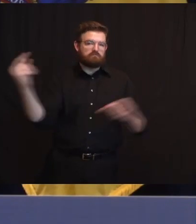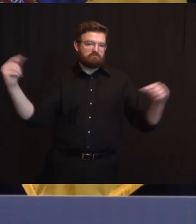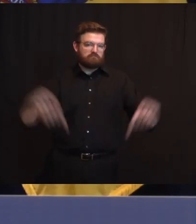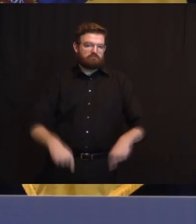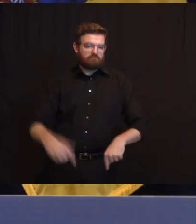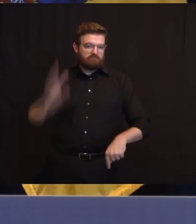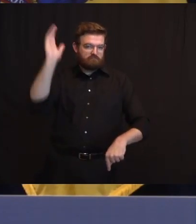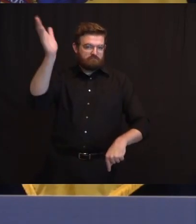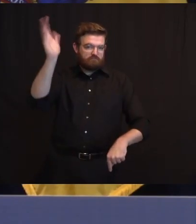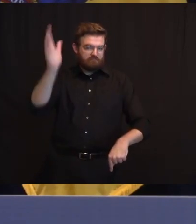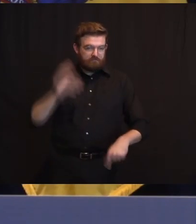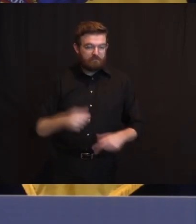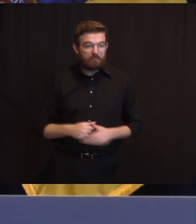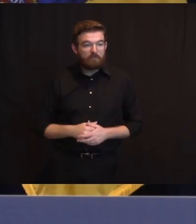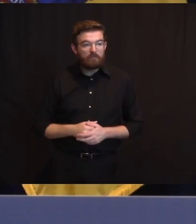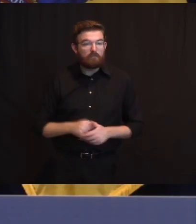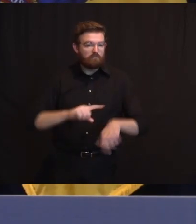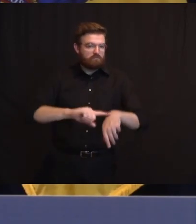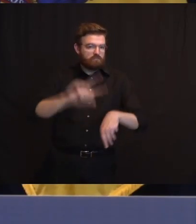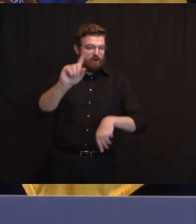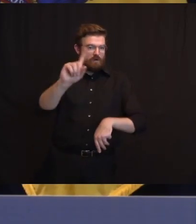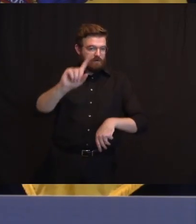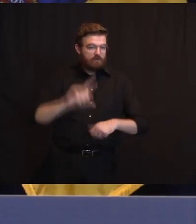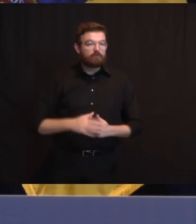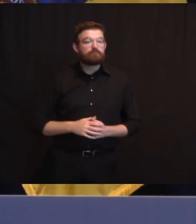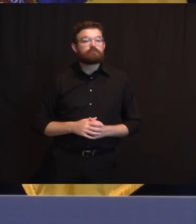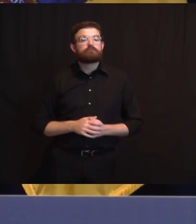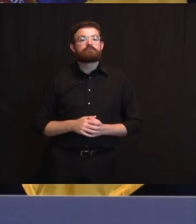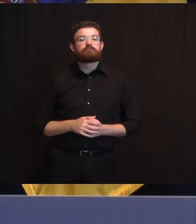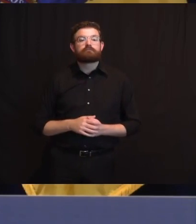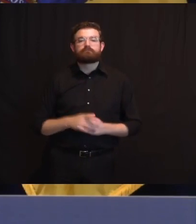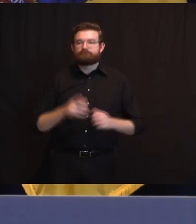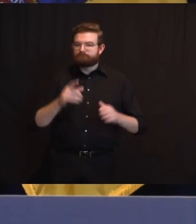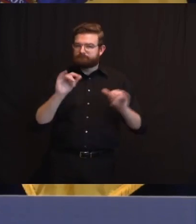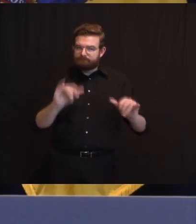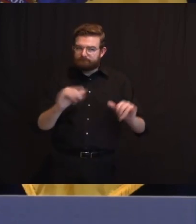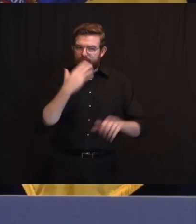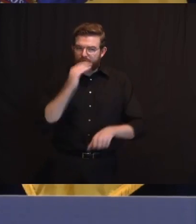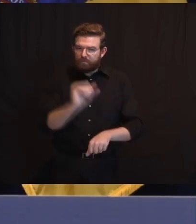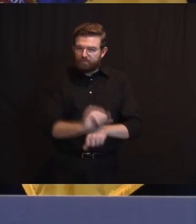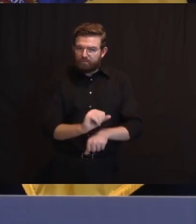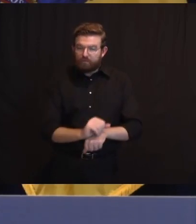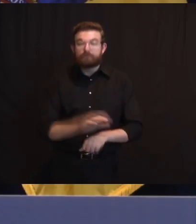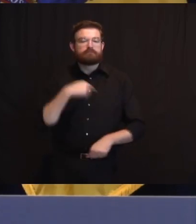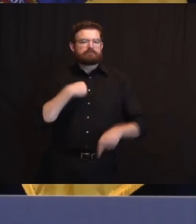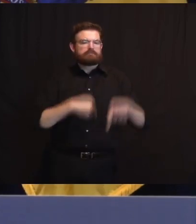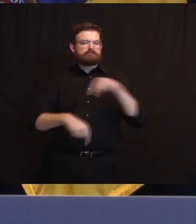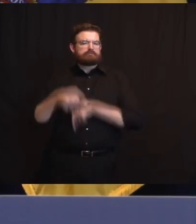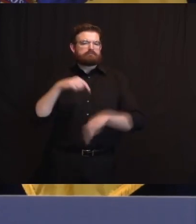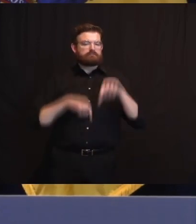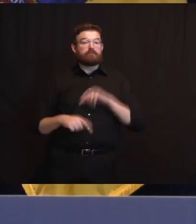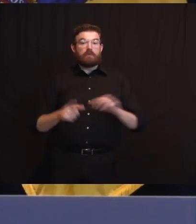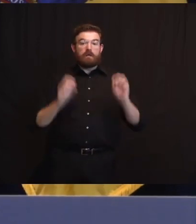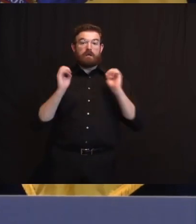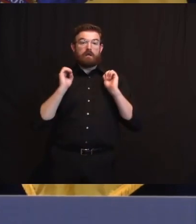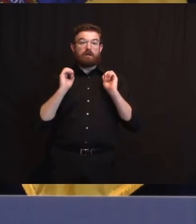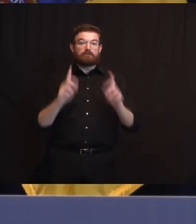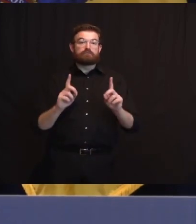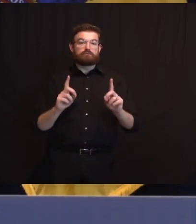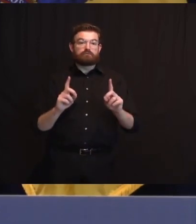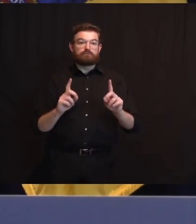folks, please keep up the great work. On the educational front, again, I think we all have to accept this is not going to be normal, or the